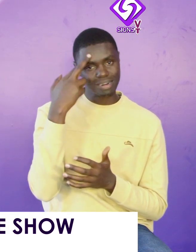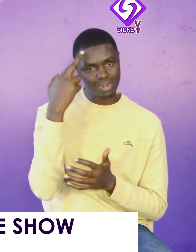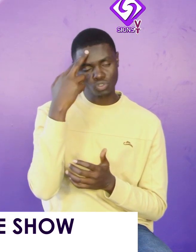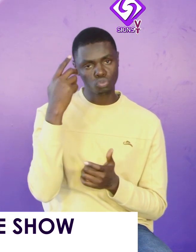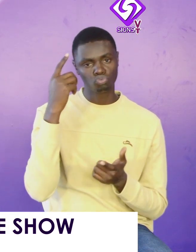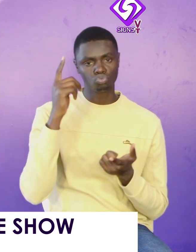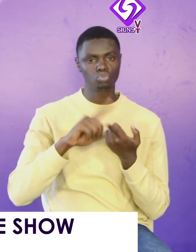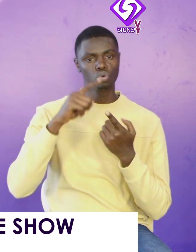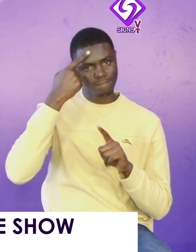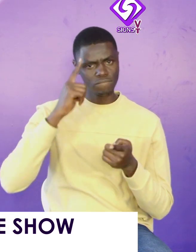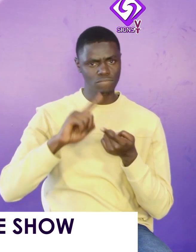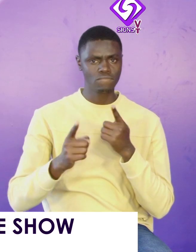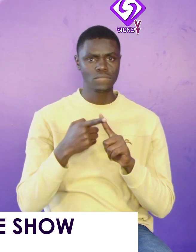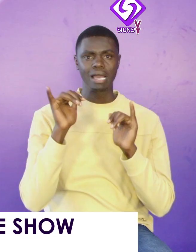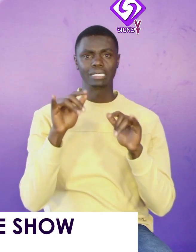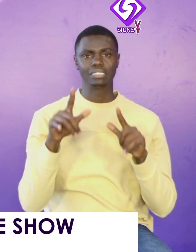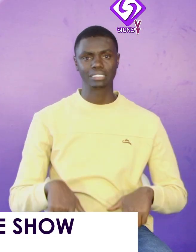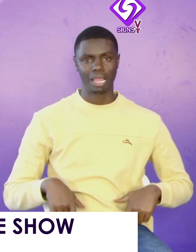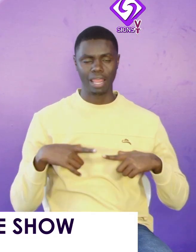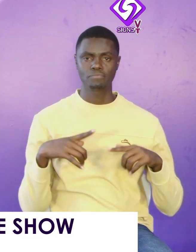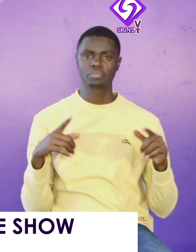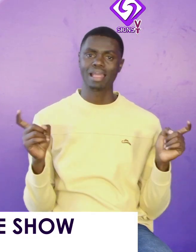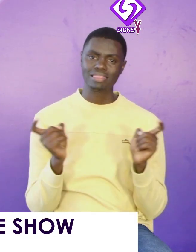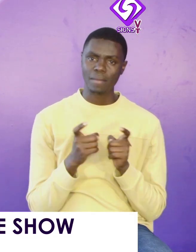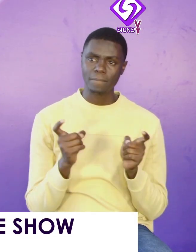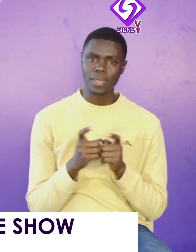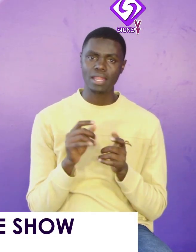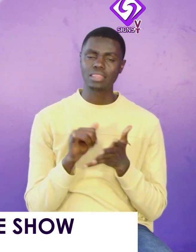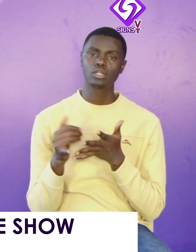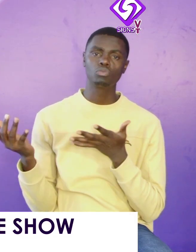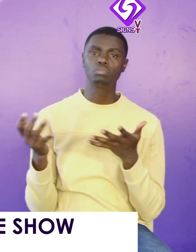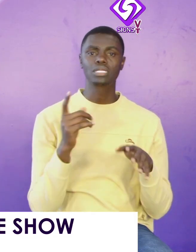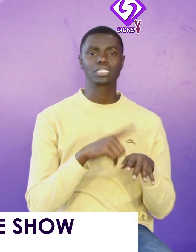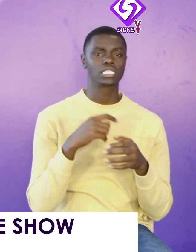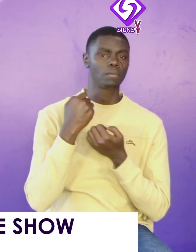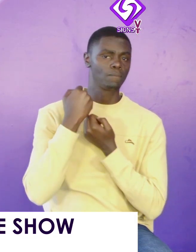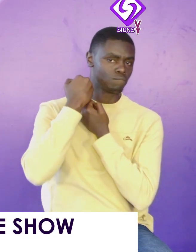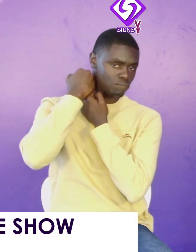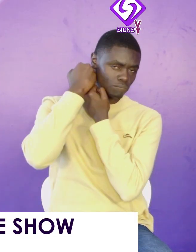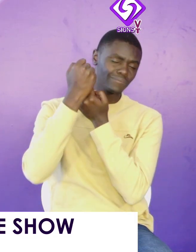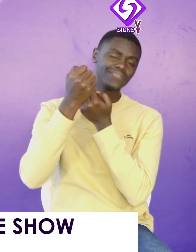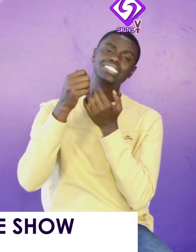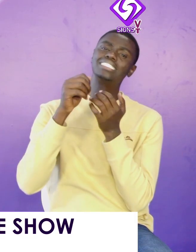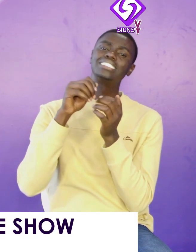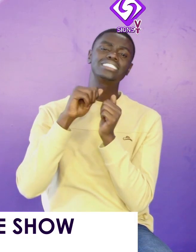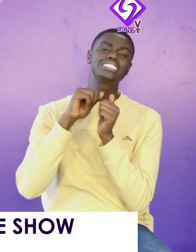stay alive. The pain that you cause when you commit suicide is far much deeper than you can think